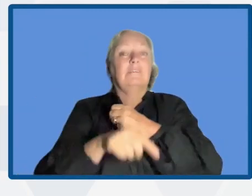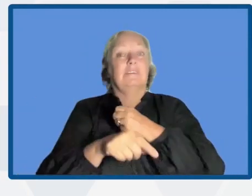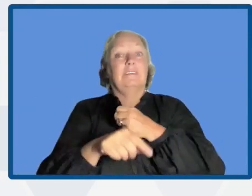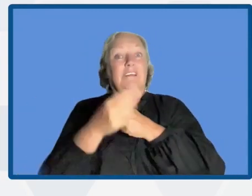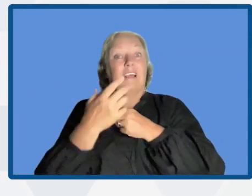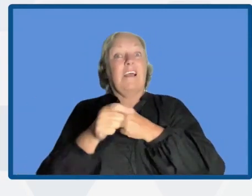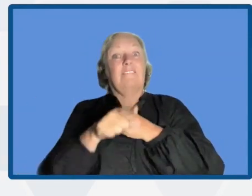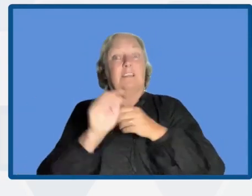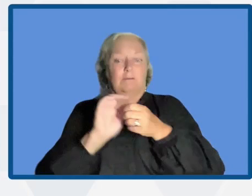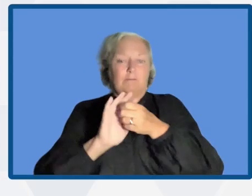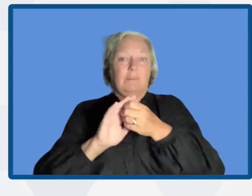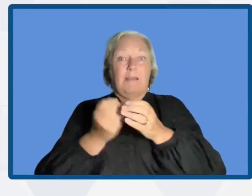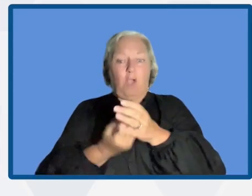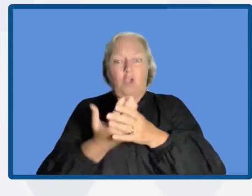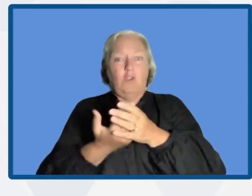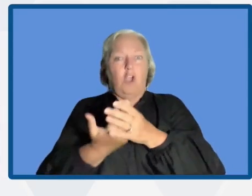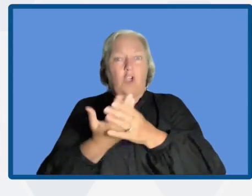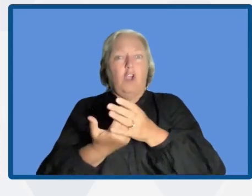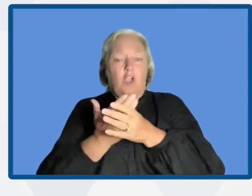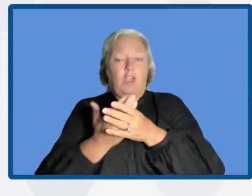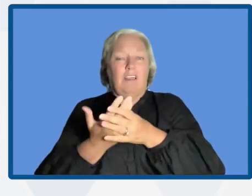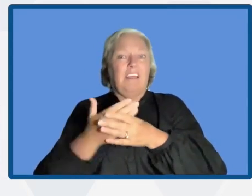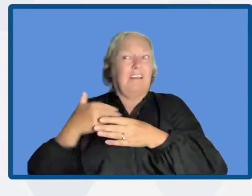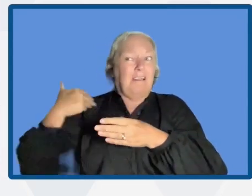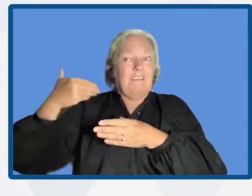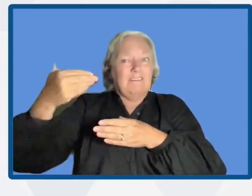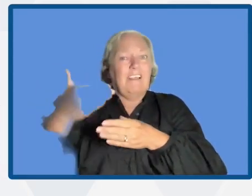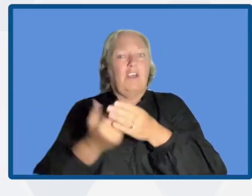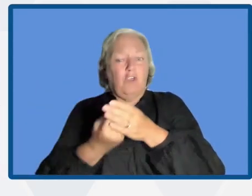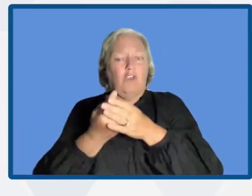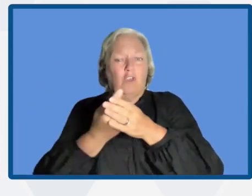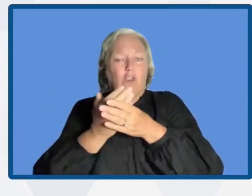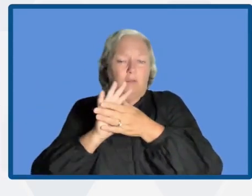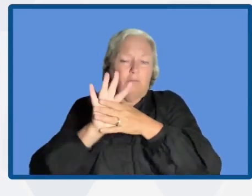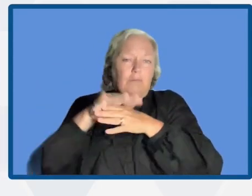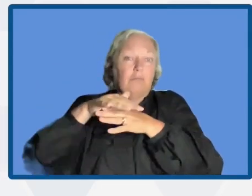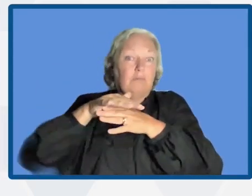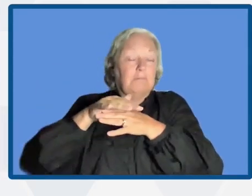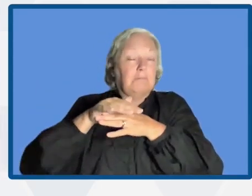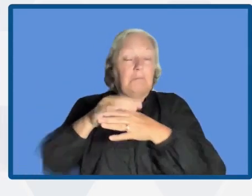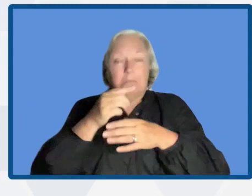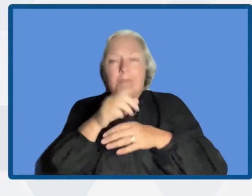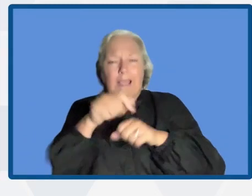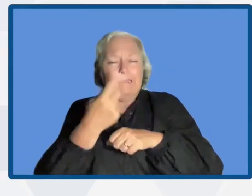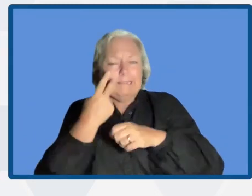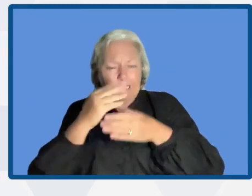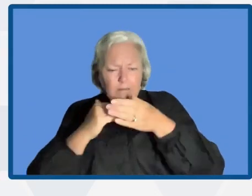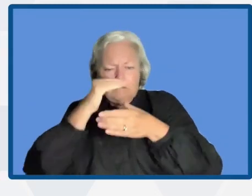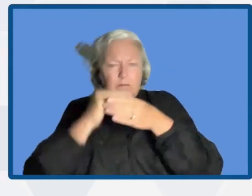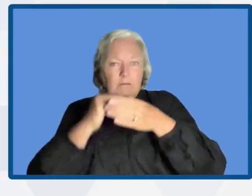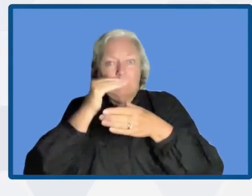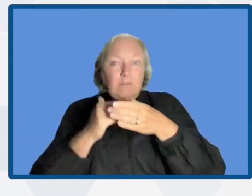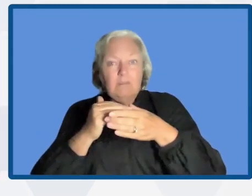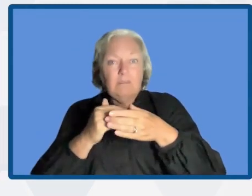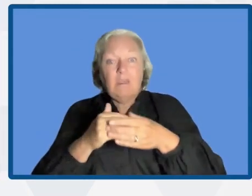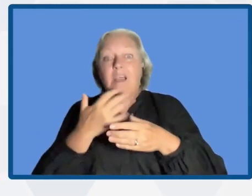eruptions every day. There are eruptions every day. Is there anything changed? So if there are 2 or 3 eruptions,